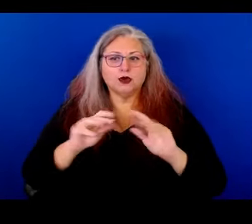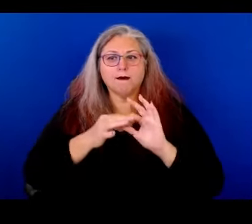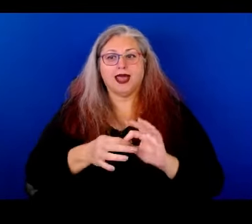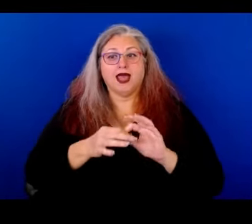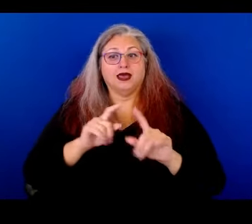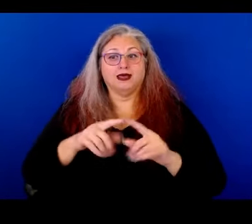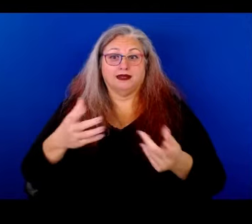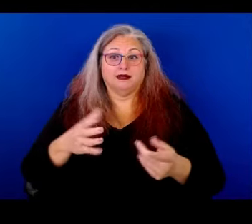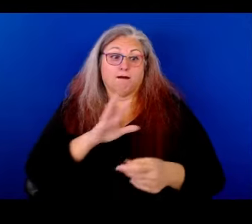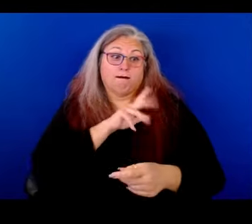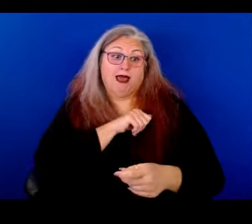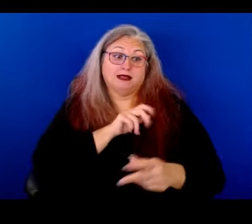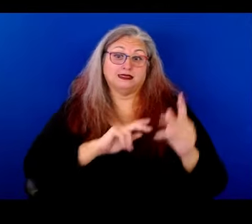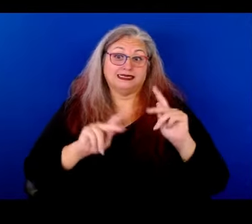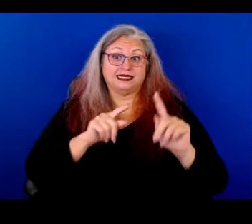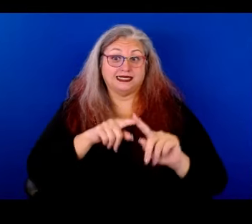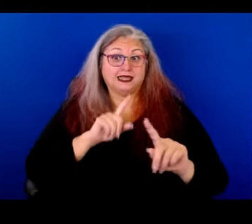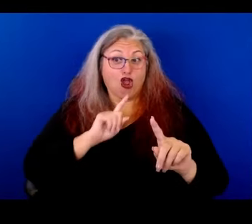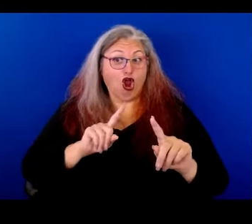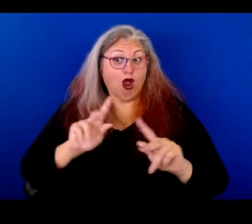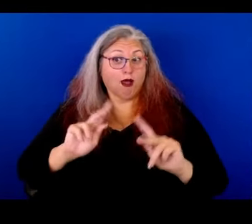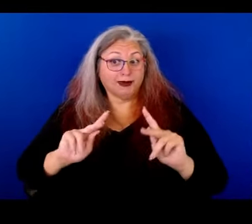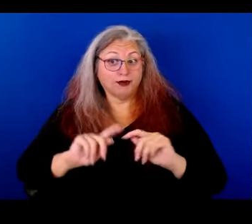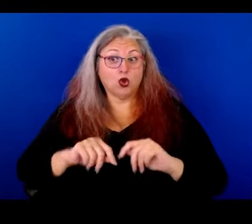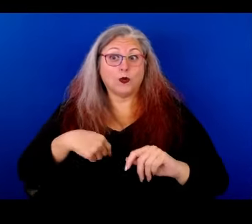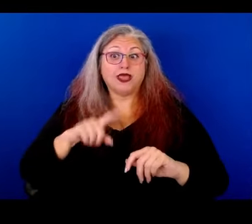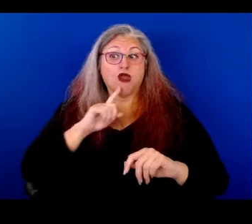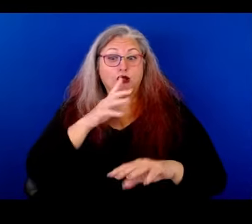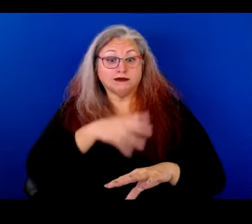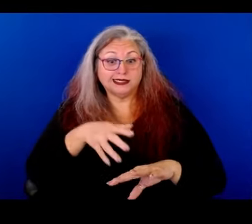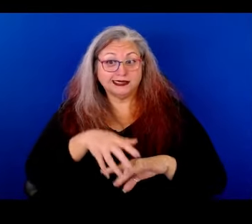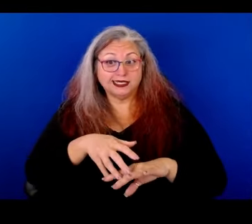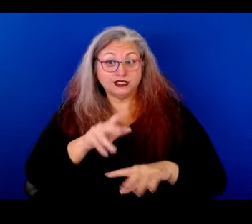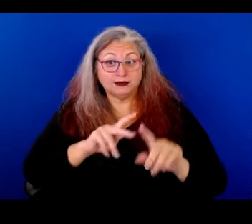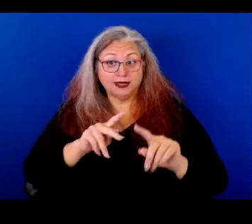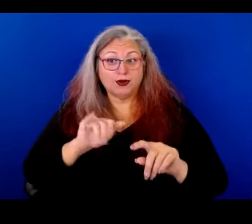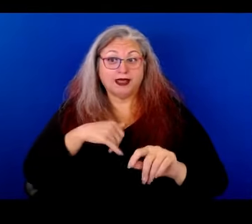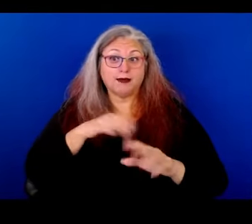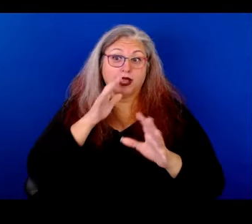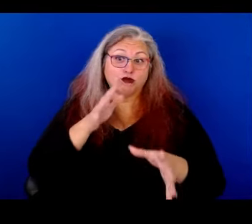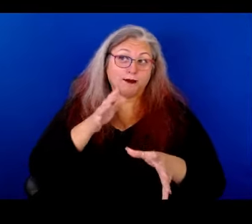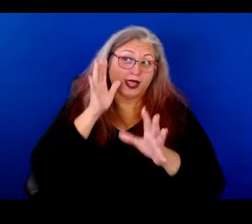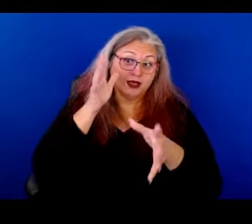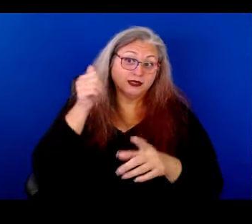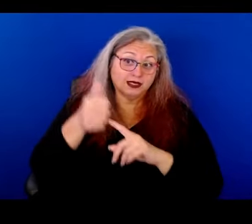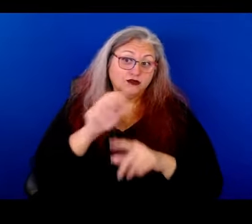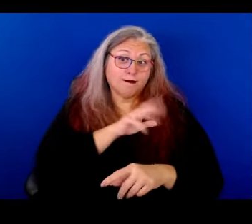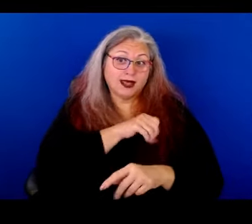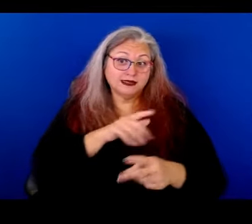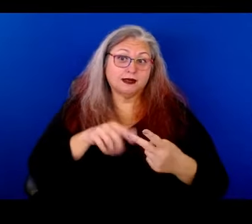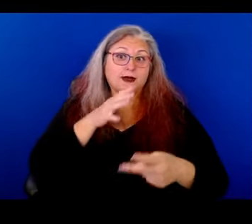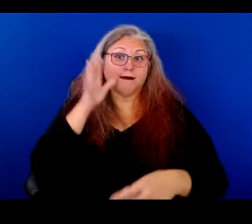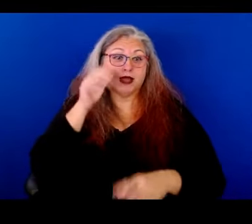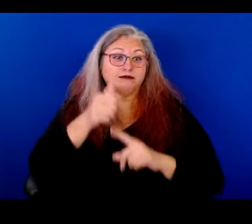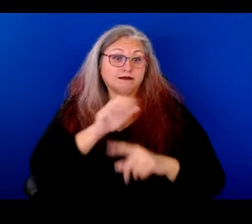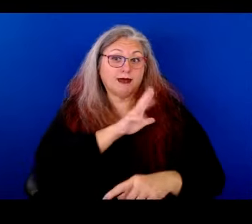the fact that, like, Palestinians are a people. We're an indigenous people. Like, my grandparents were Palestinian. My